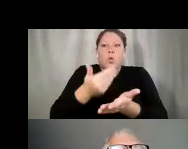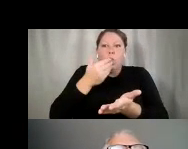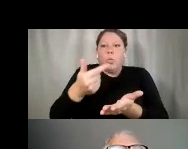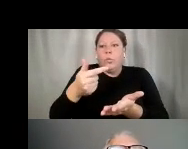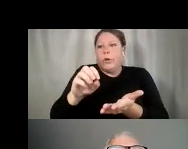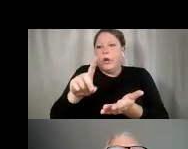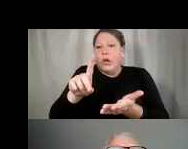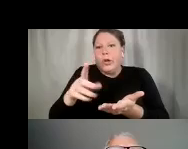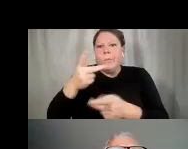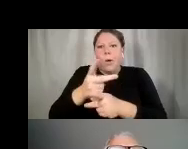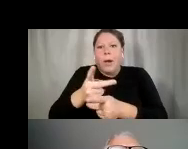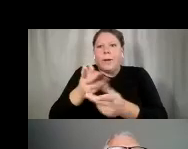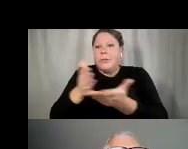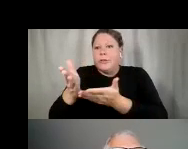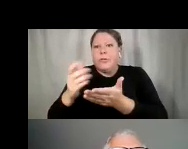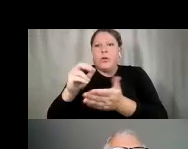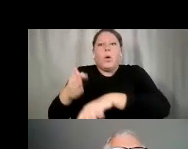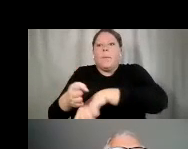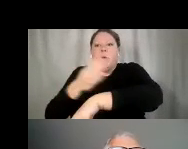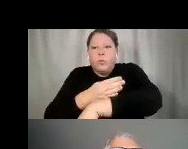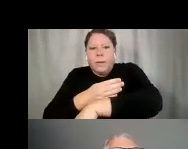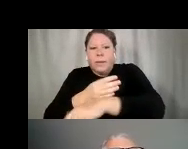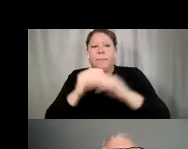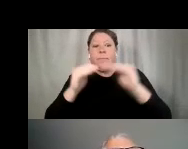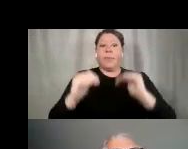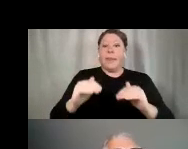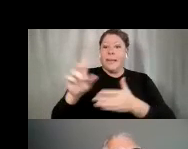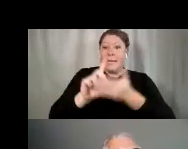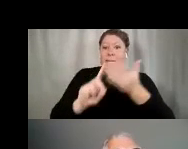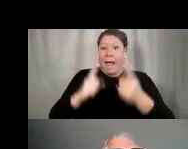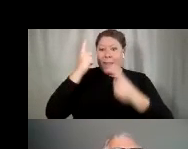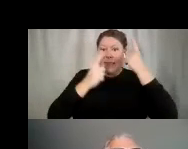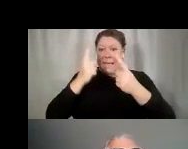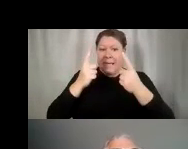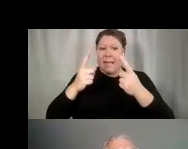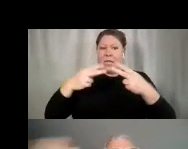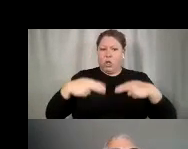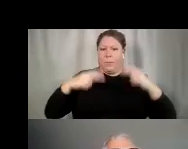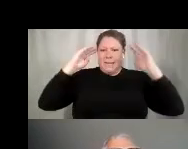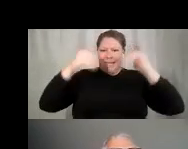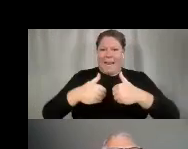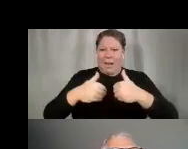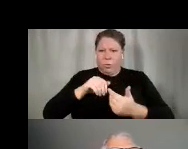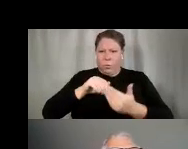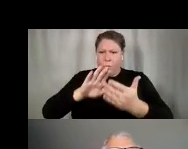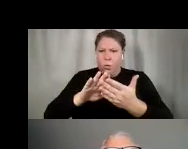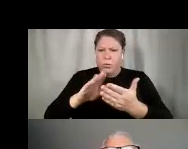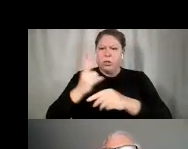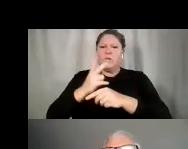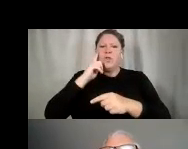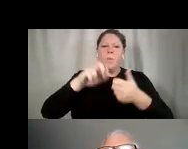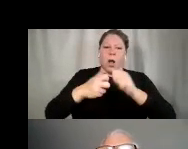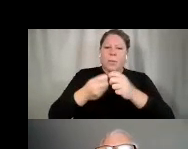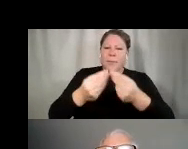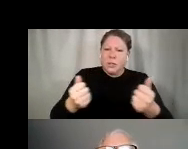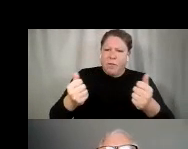improvement. The design thinking is a human-centered approach used for problem solving and innovation. So I've kind